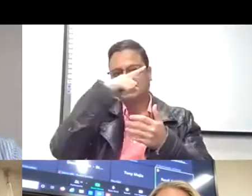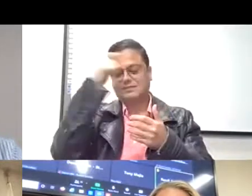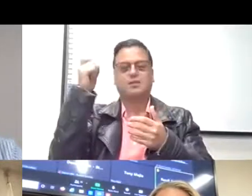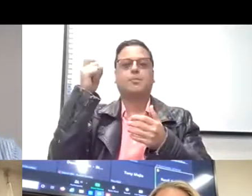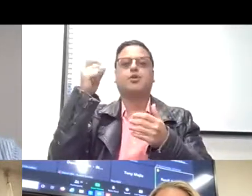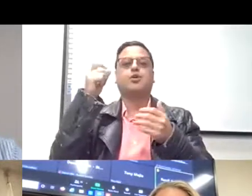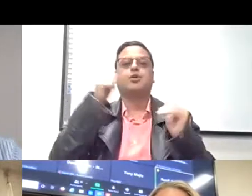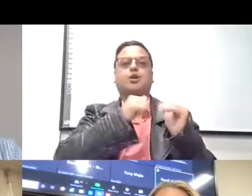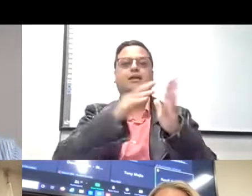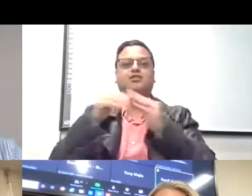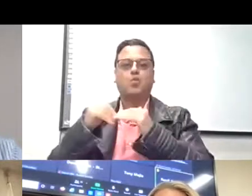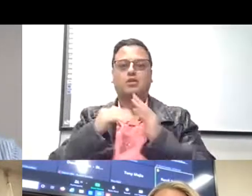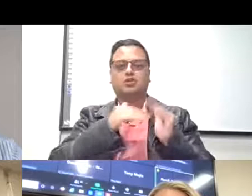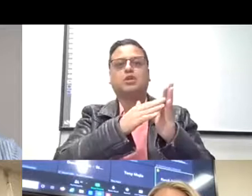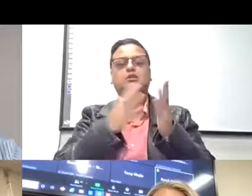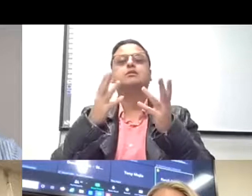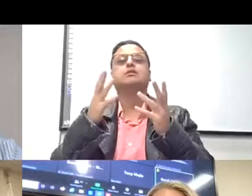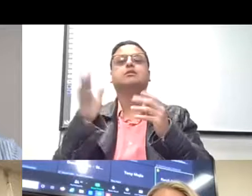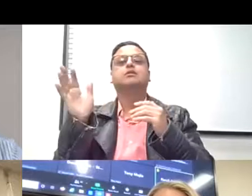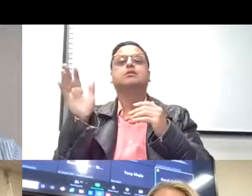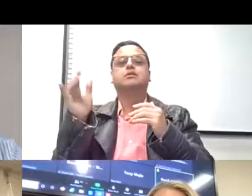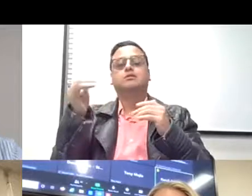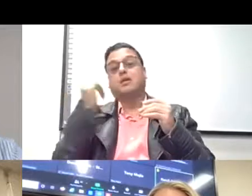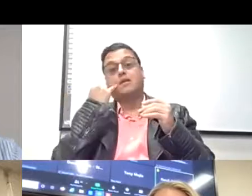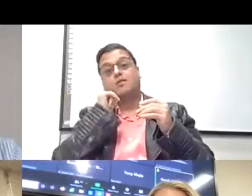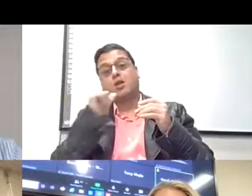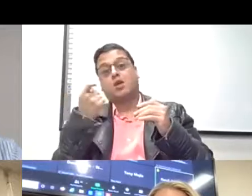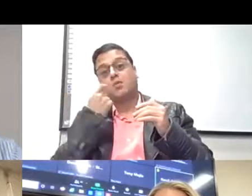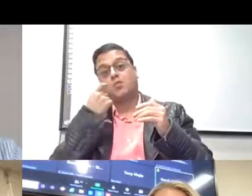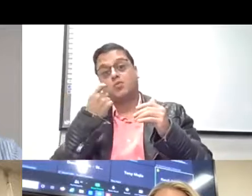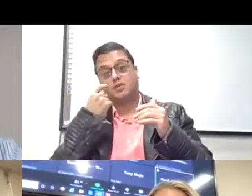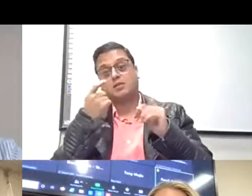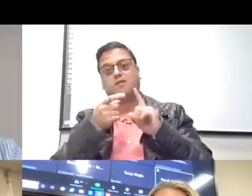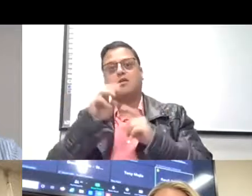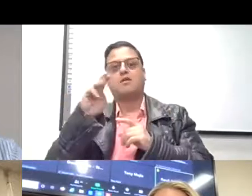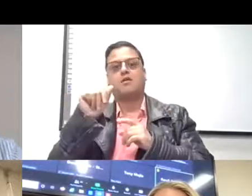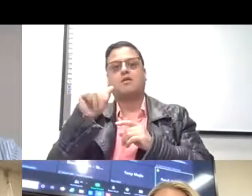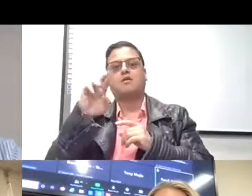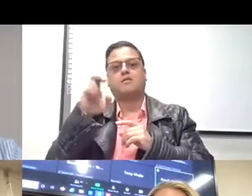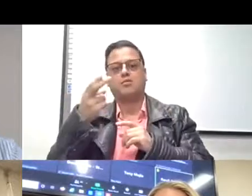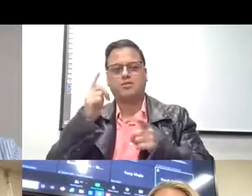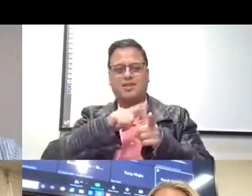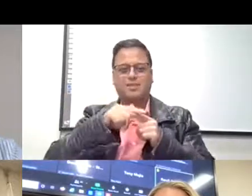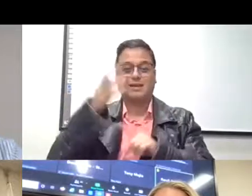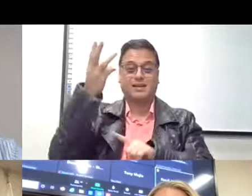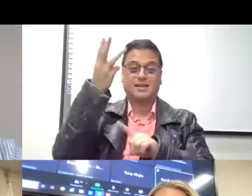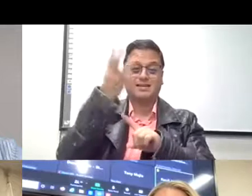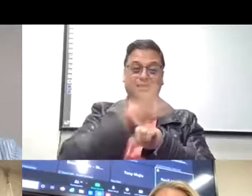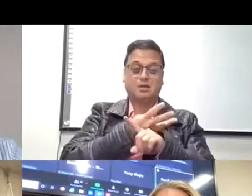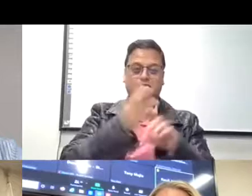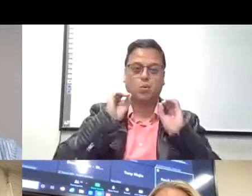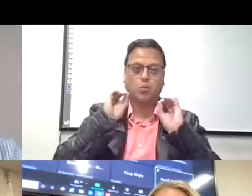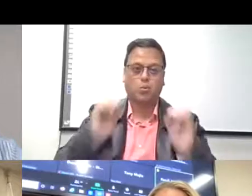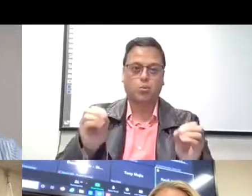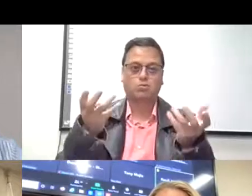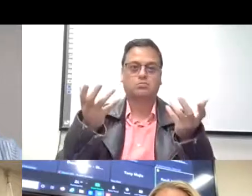be going on. Otherwise, the most recent one would be in March, and then you have a 6-month gap. And if